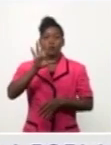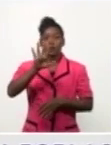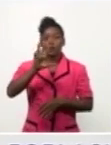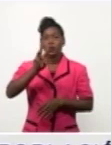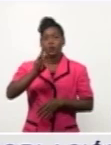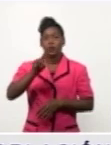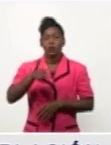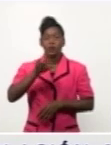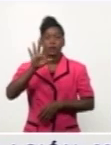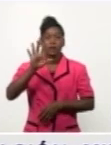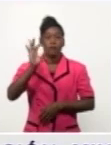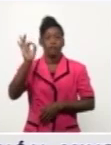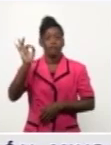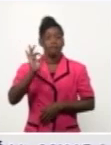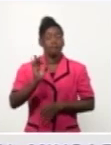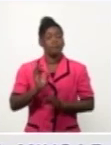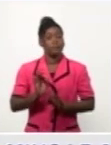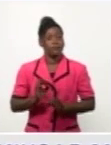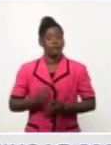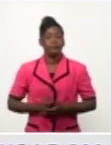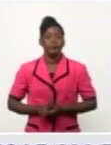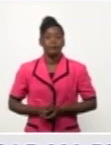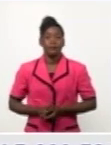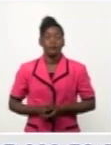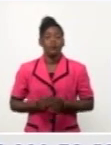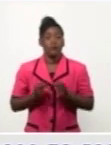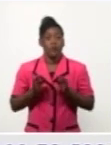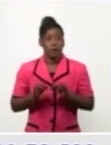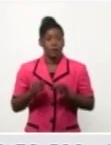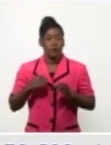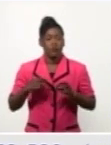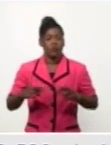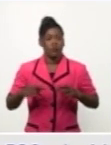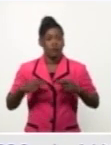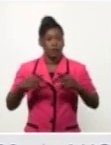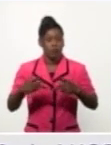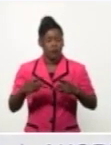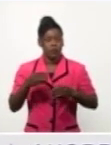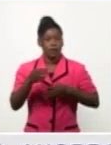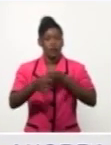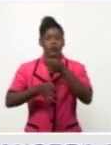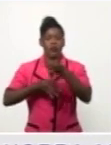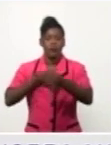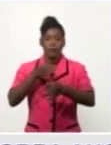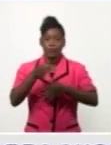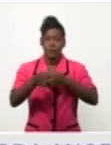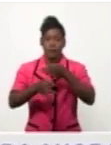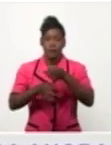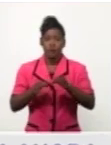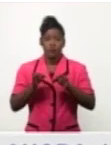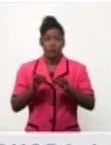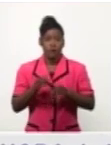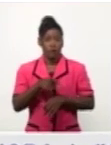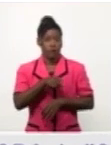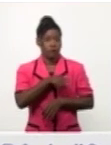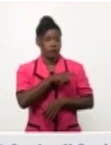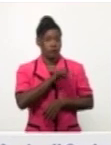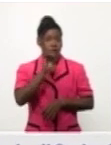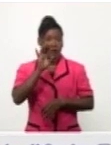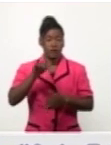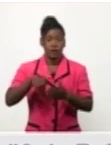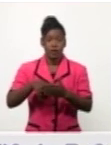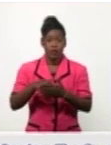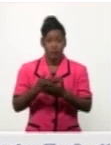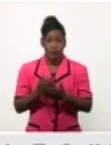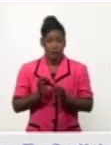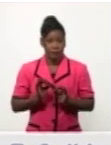That is 53.5%. Nonetheless, over the last